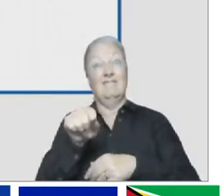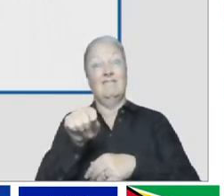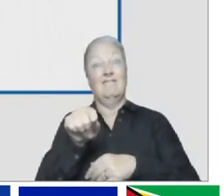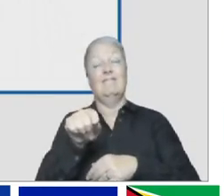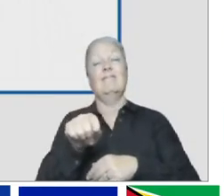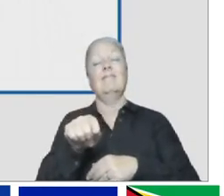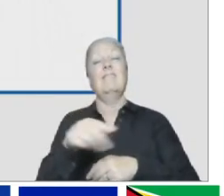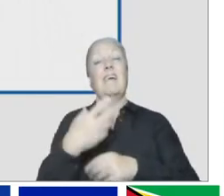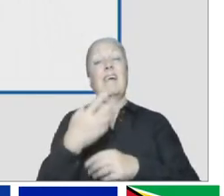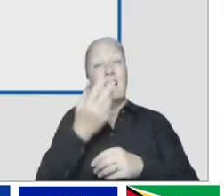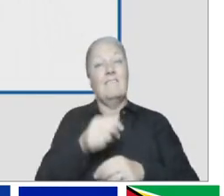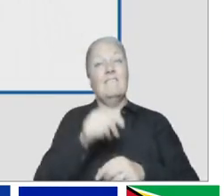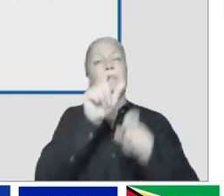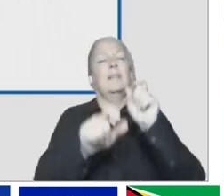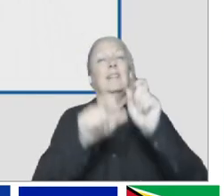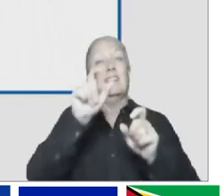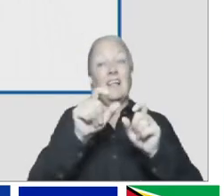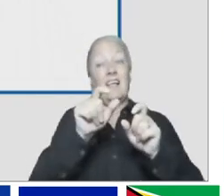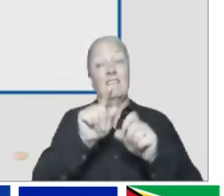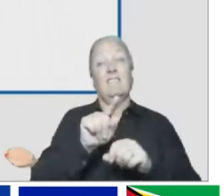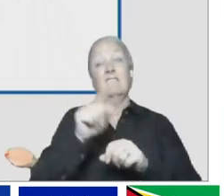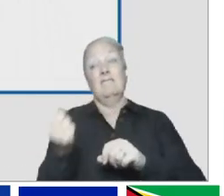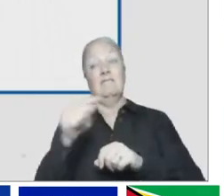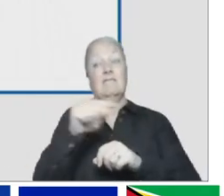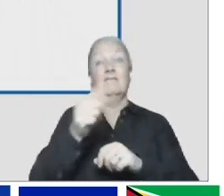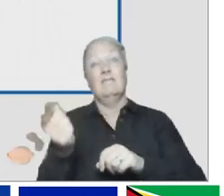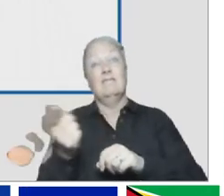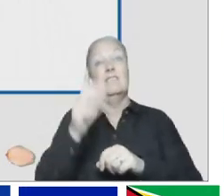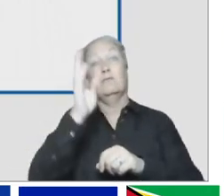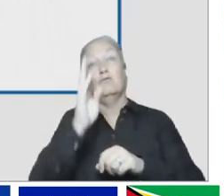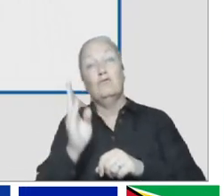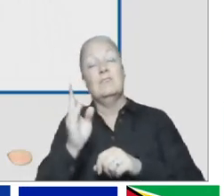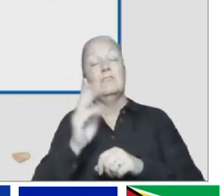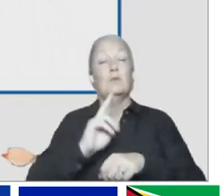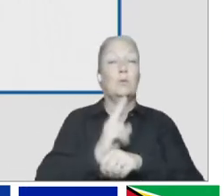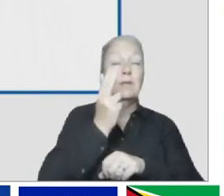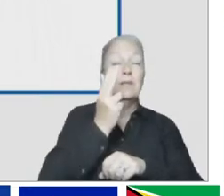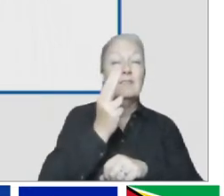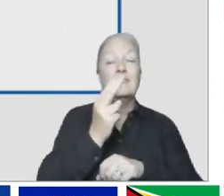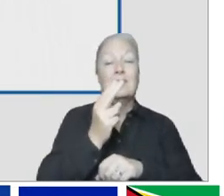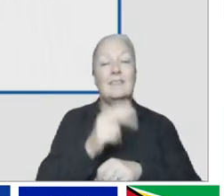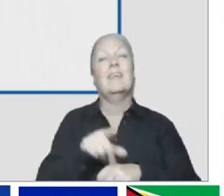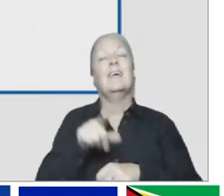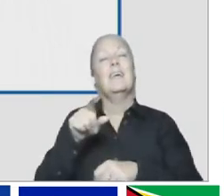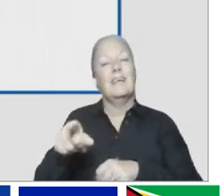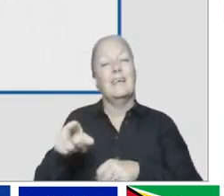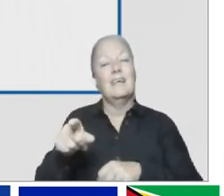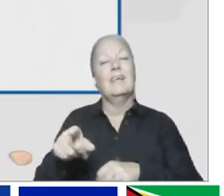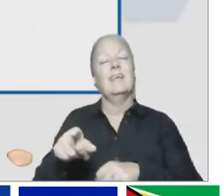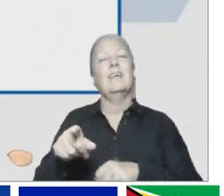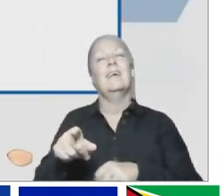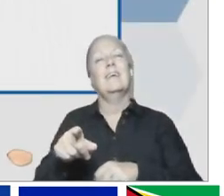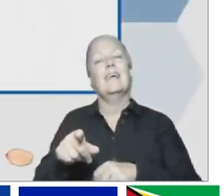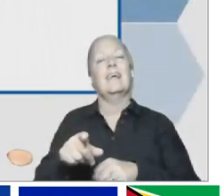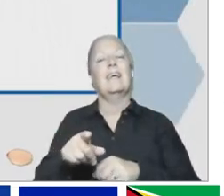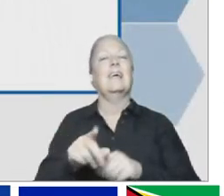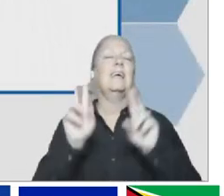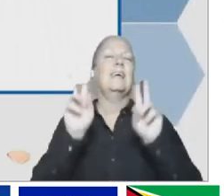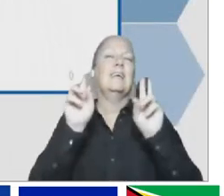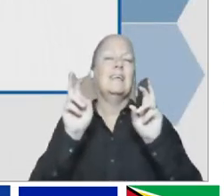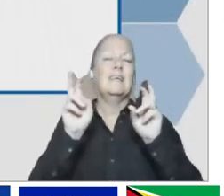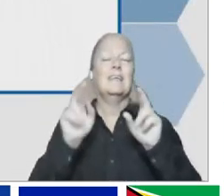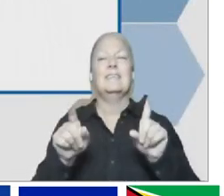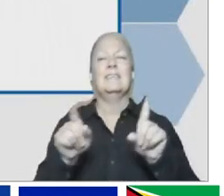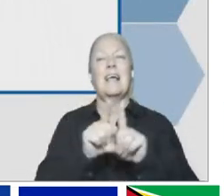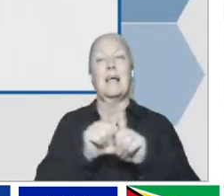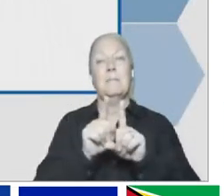countries coexisting, they're living, so that place becomes a binational municipality. Santa do Livramento in Brazil